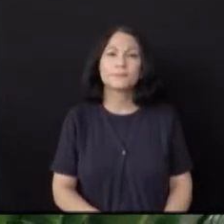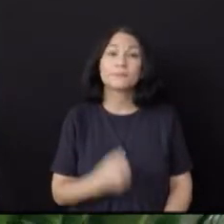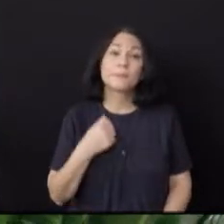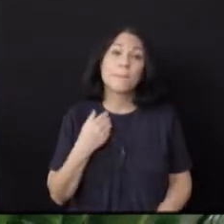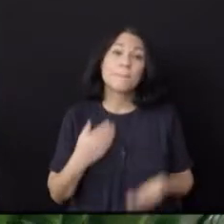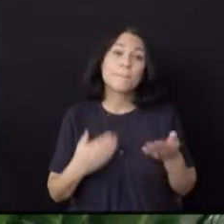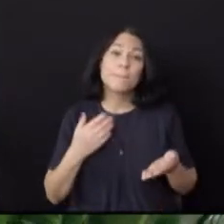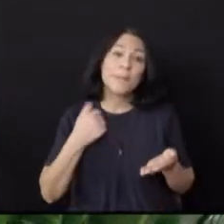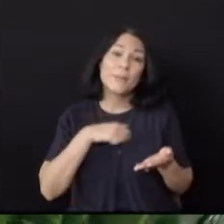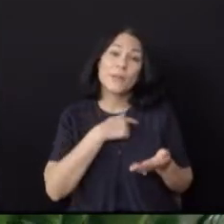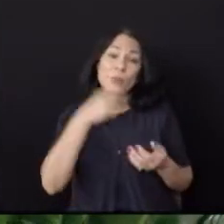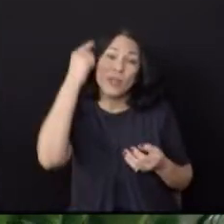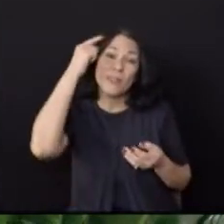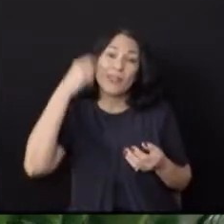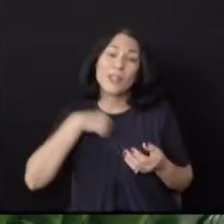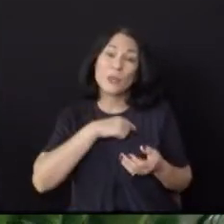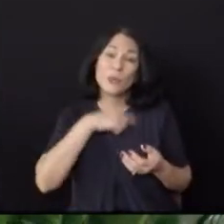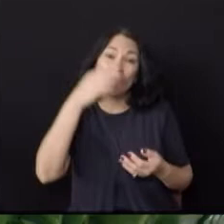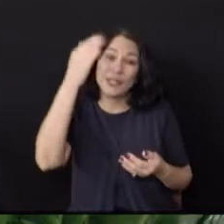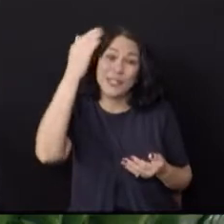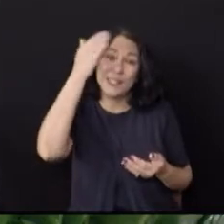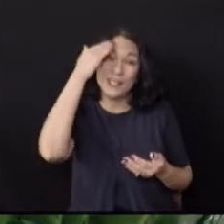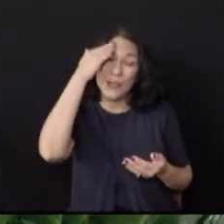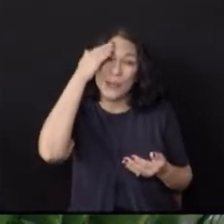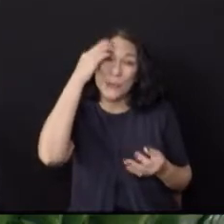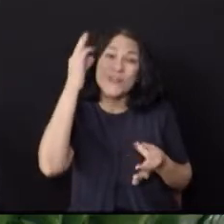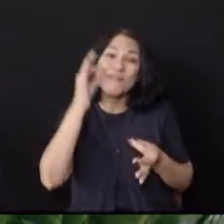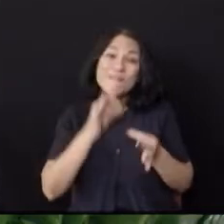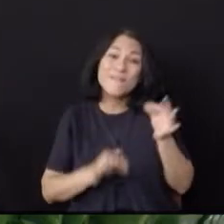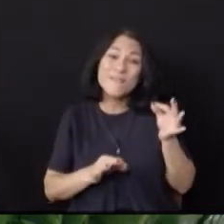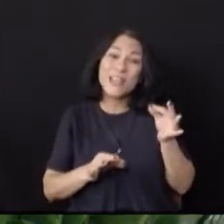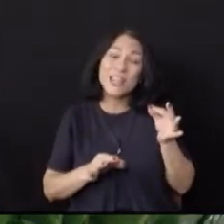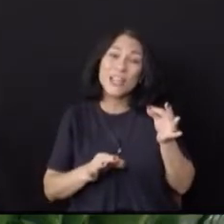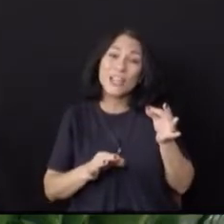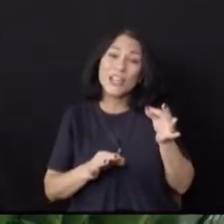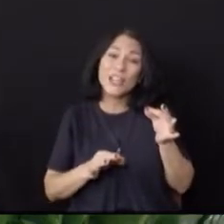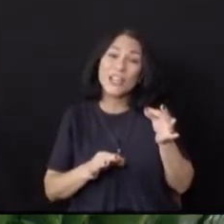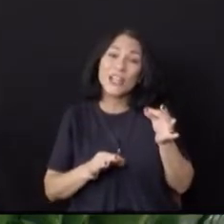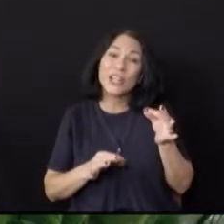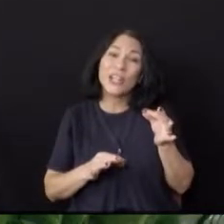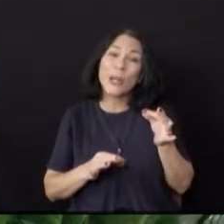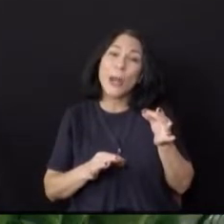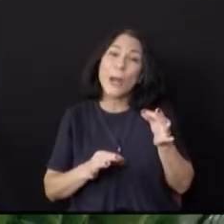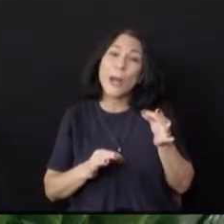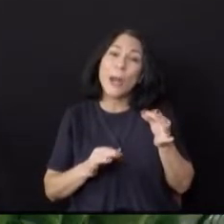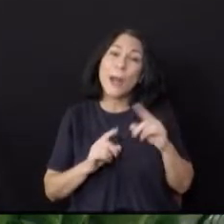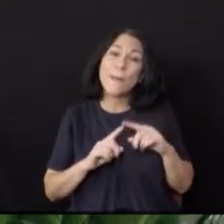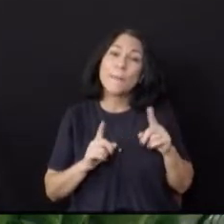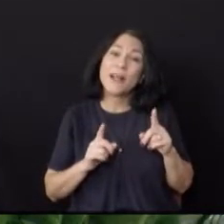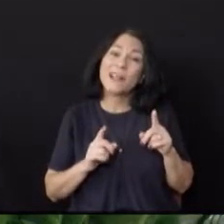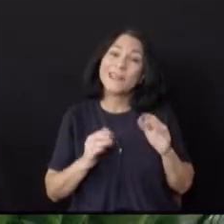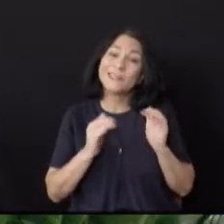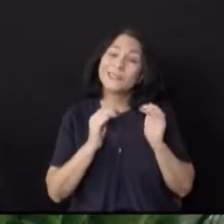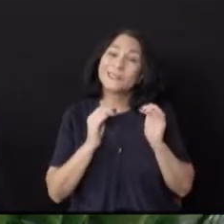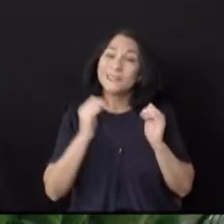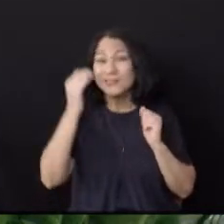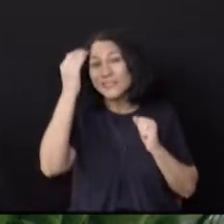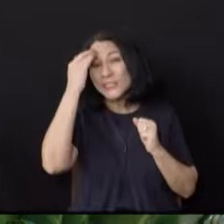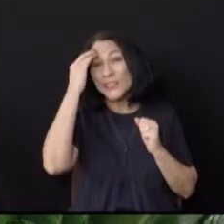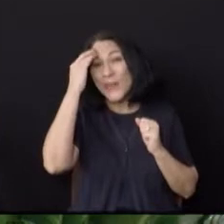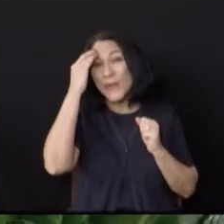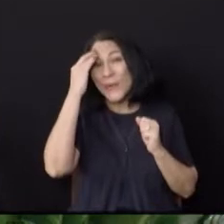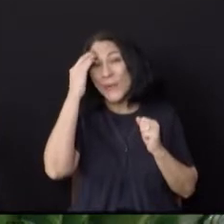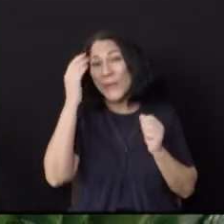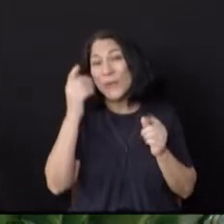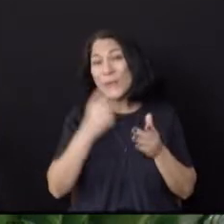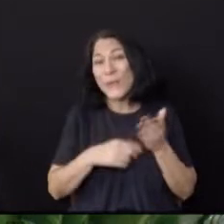think we know what is fair, but the question is, do we know what is